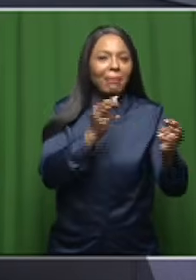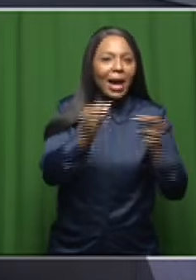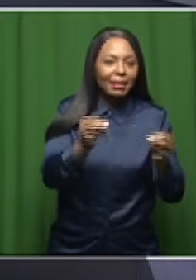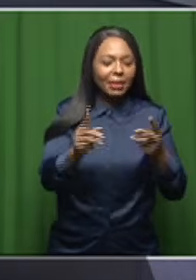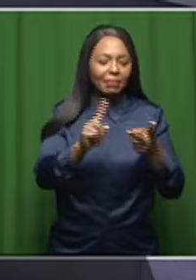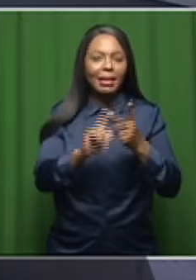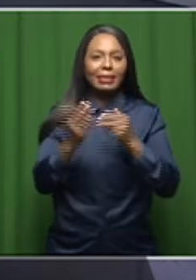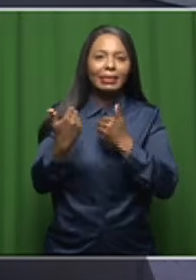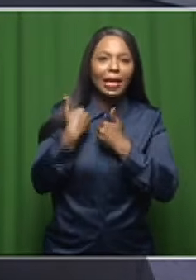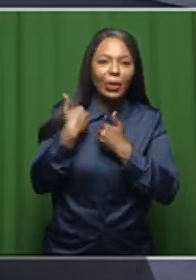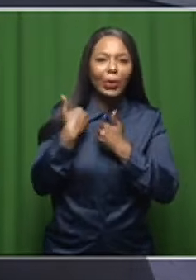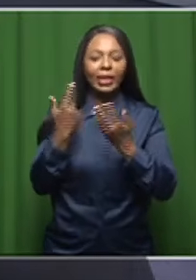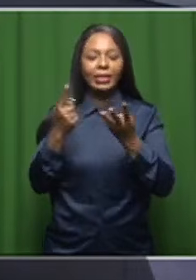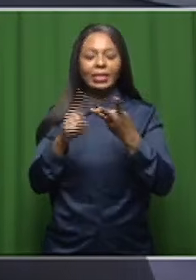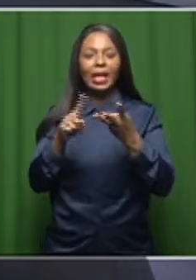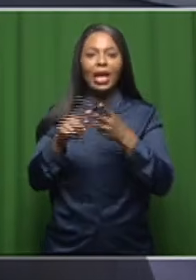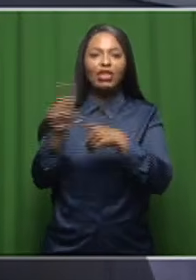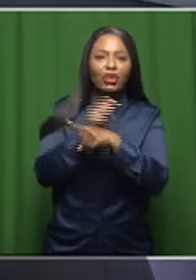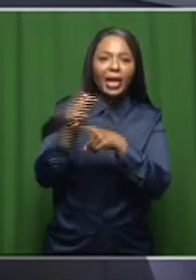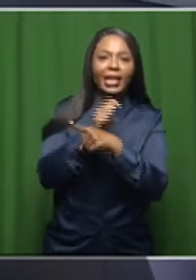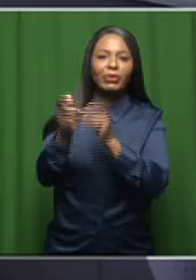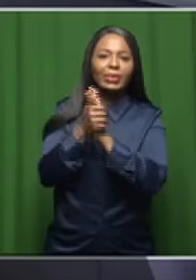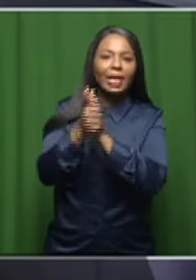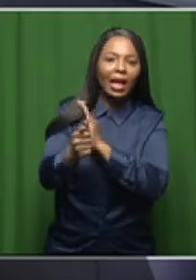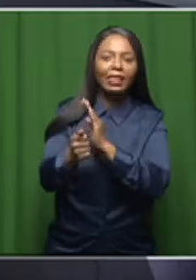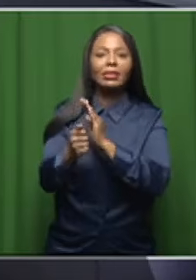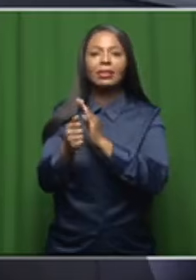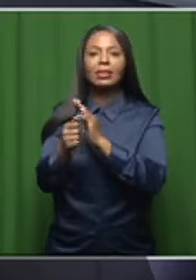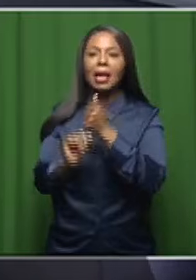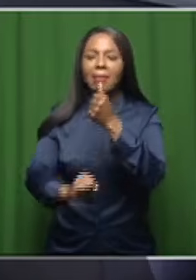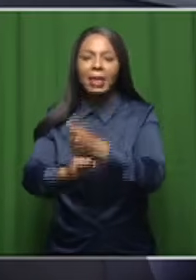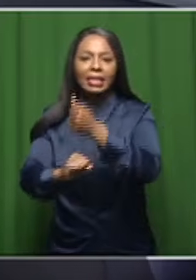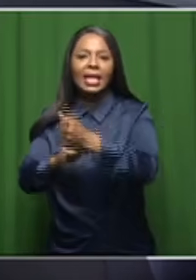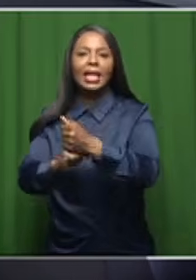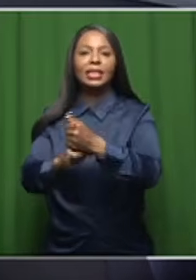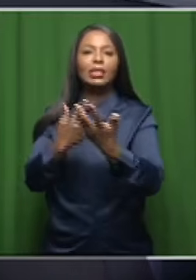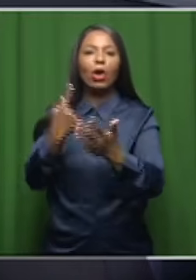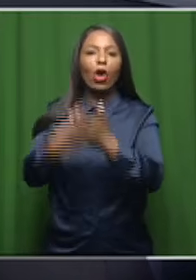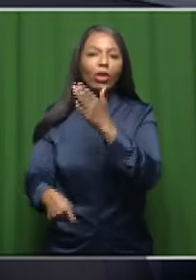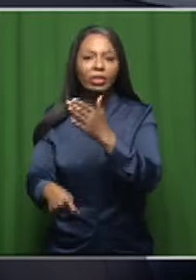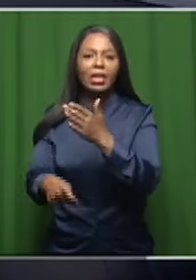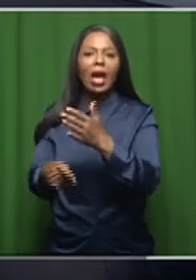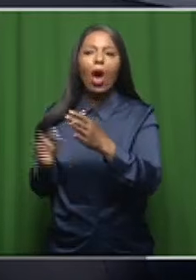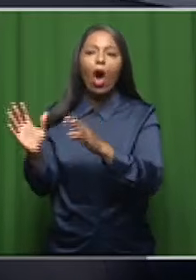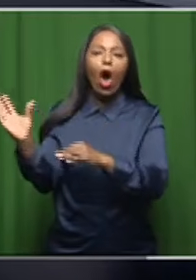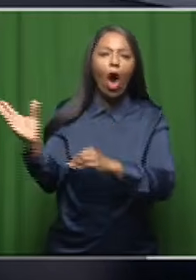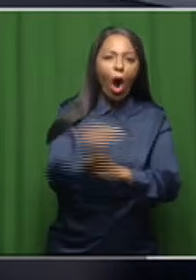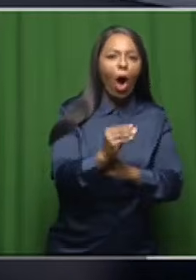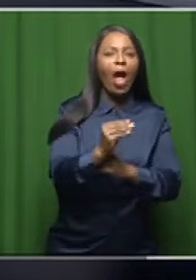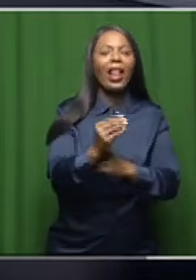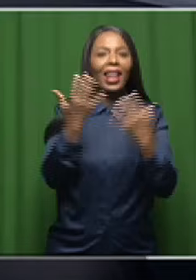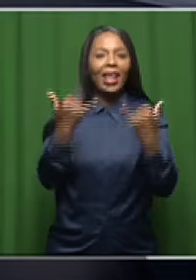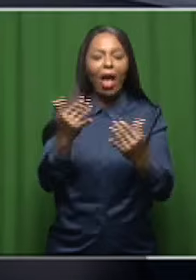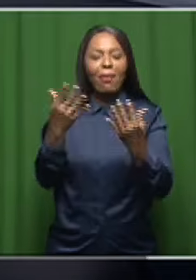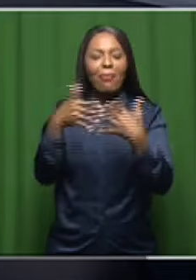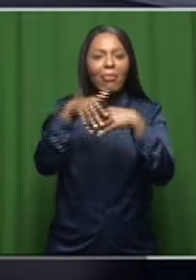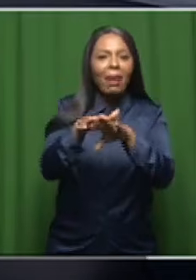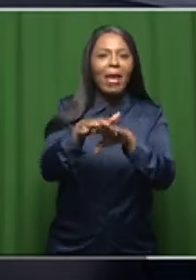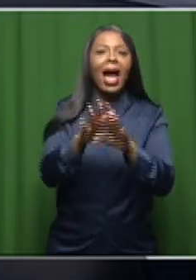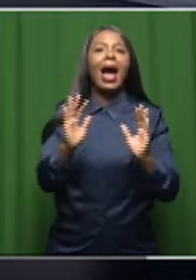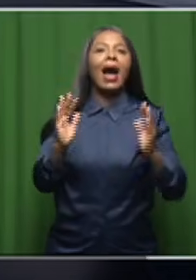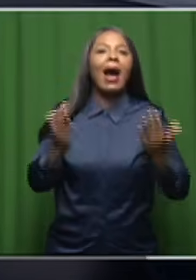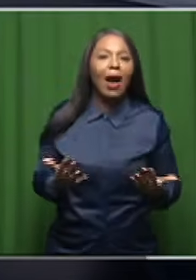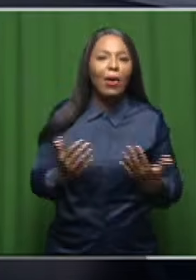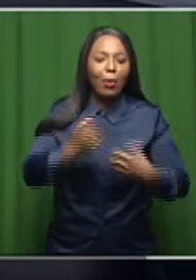costs, with your training of skills and all those maintenance costs? How are you then going to bring this together also to